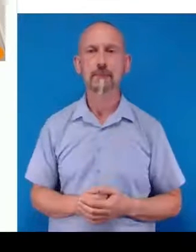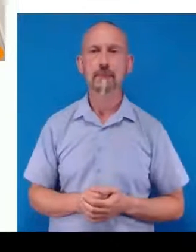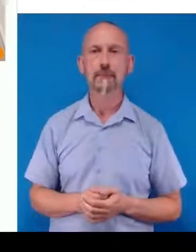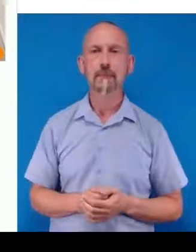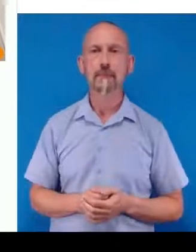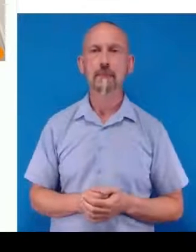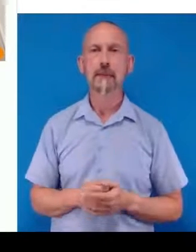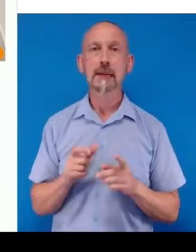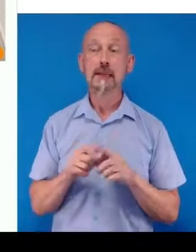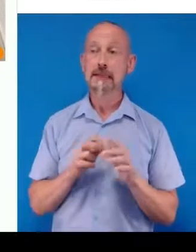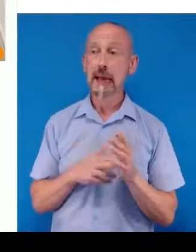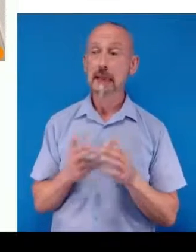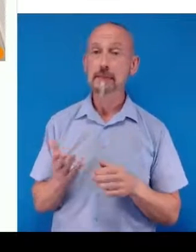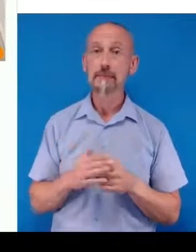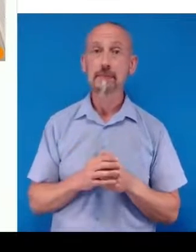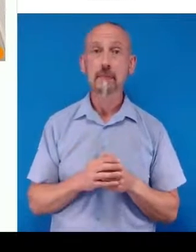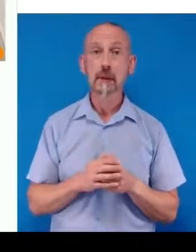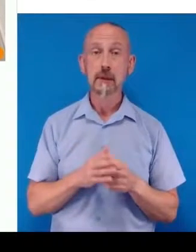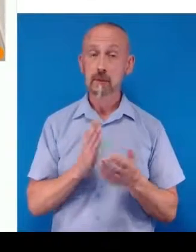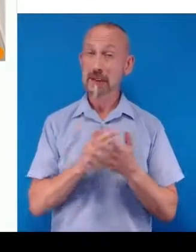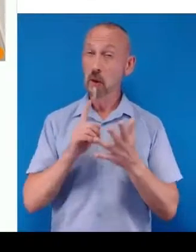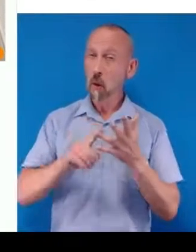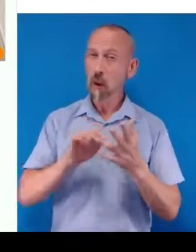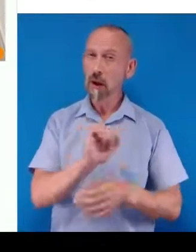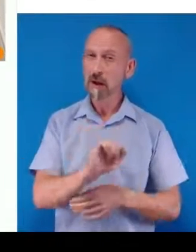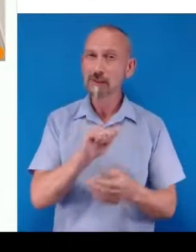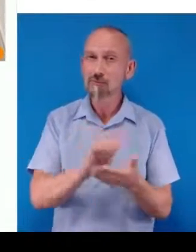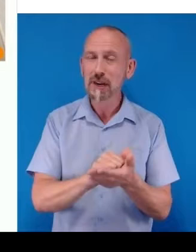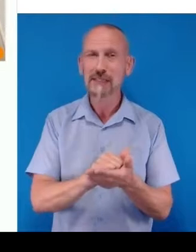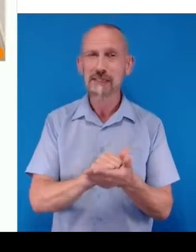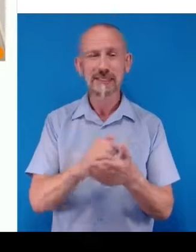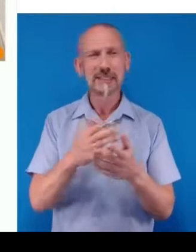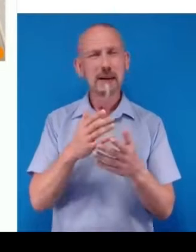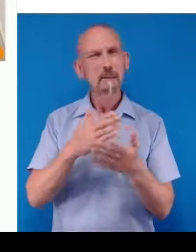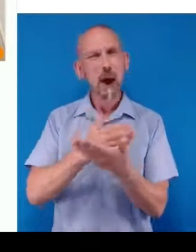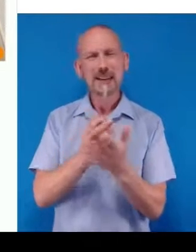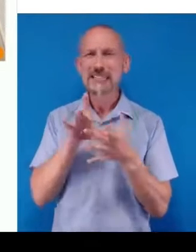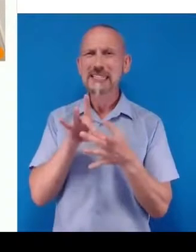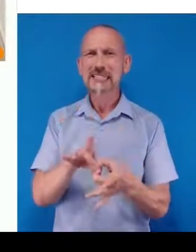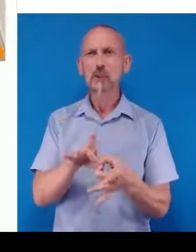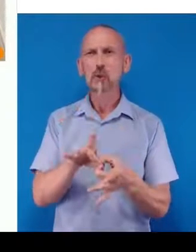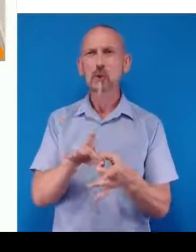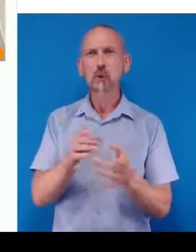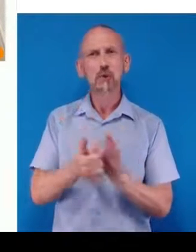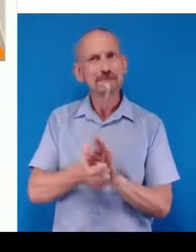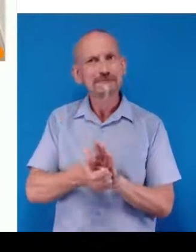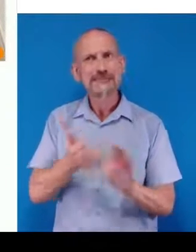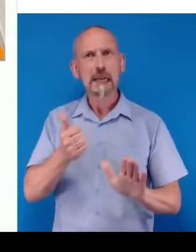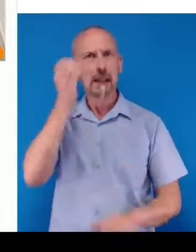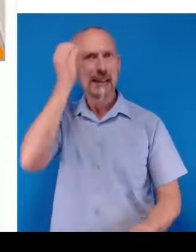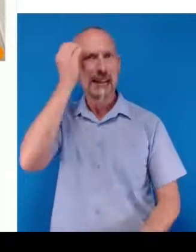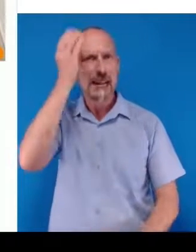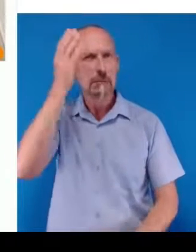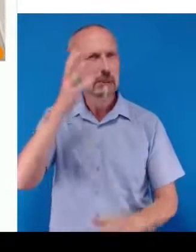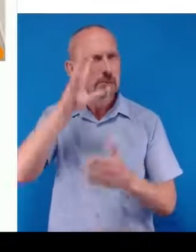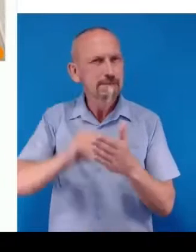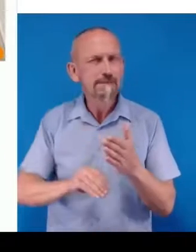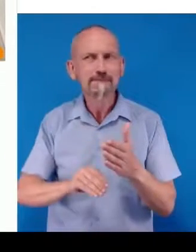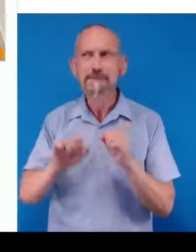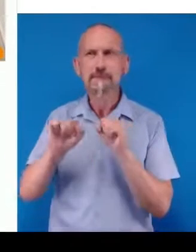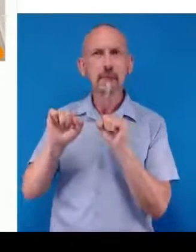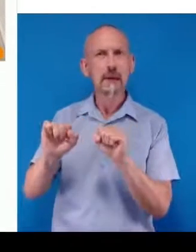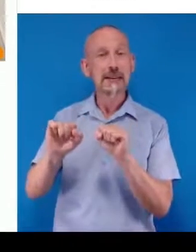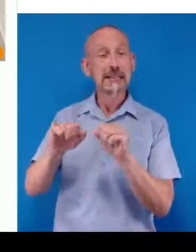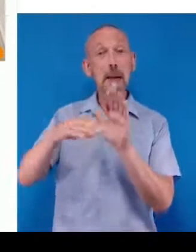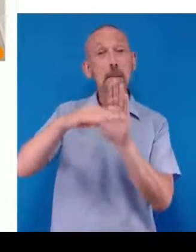partly about the expertise, and the platforms, they don't have the expertise, and also in many ways it